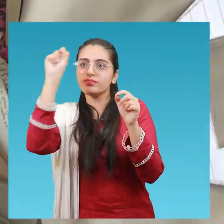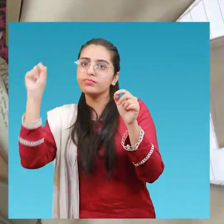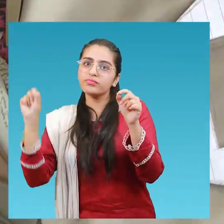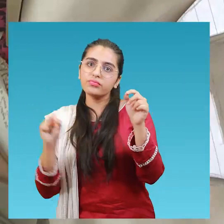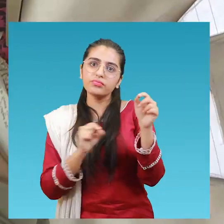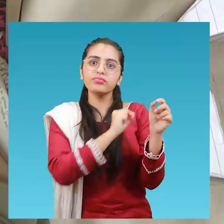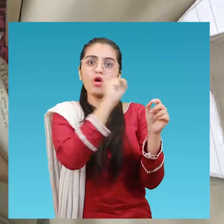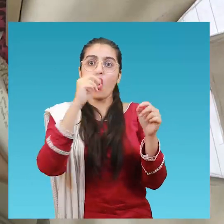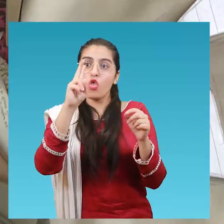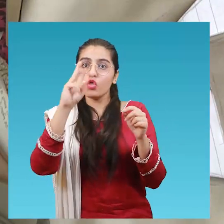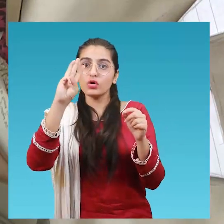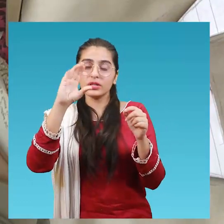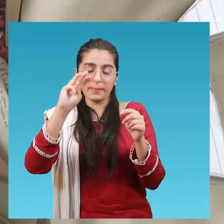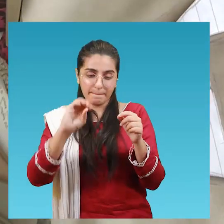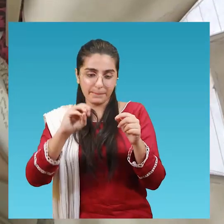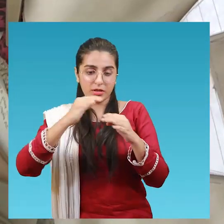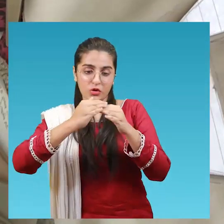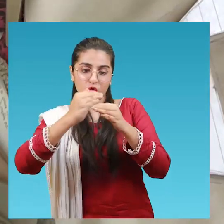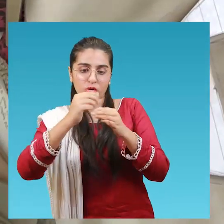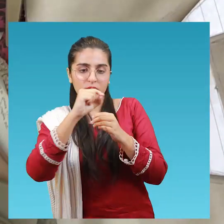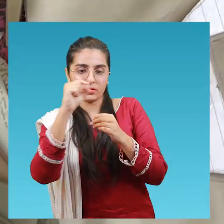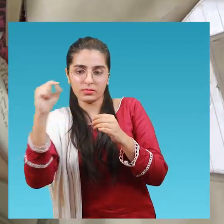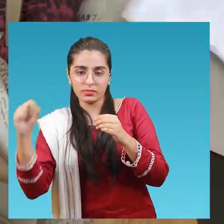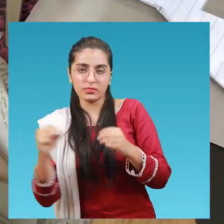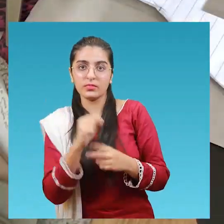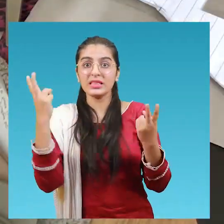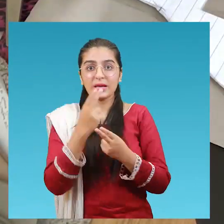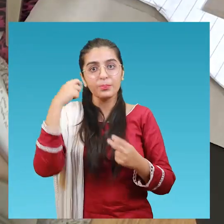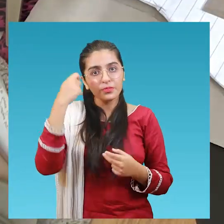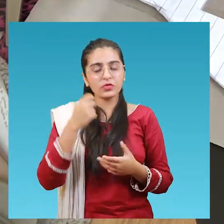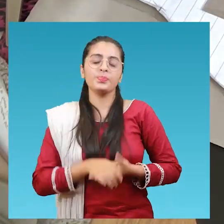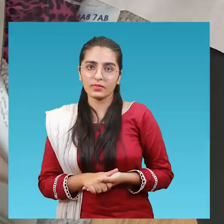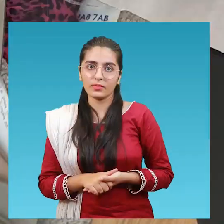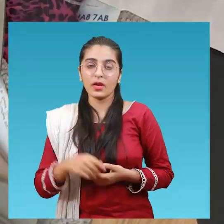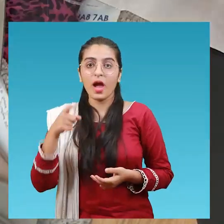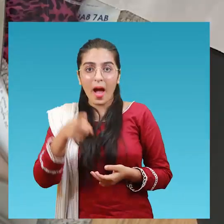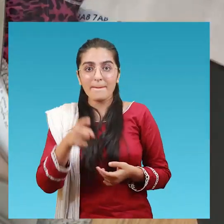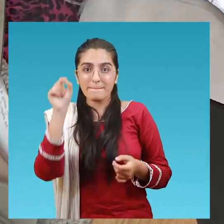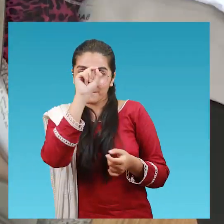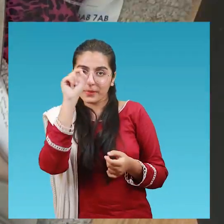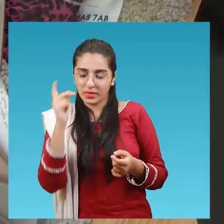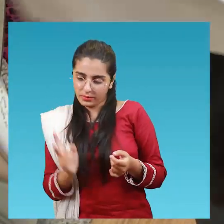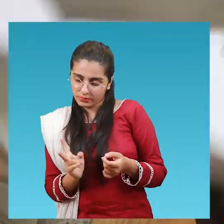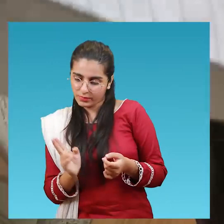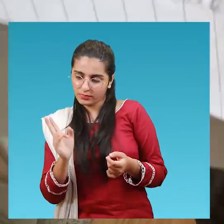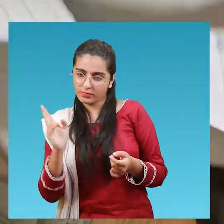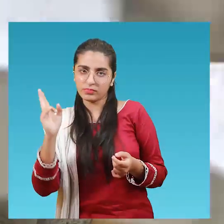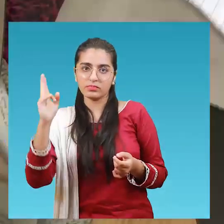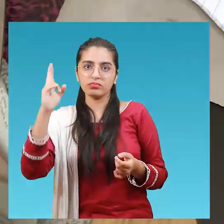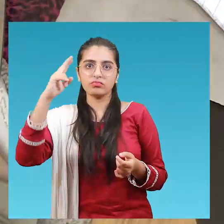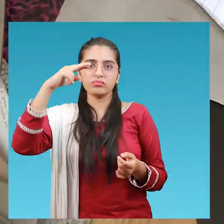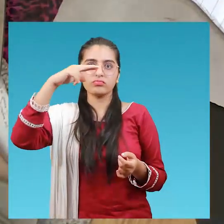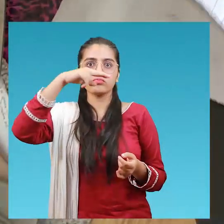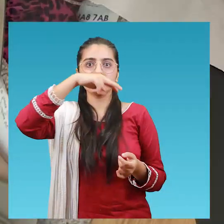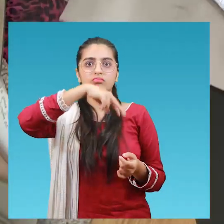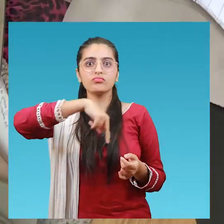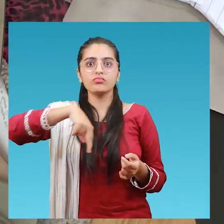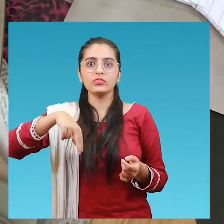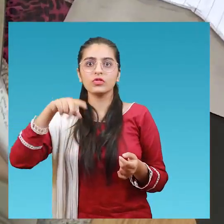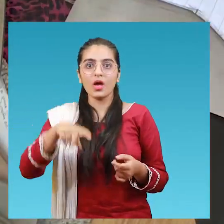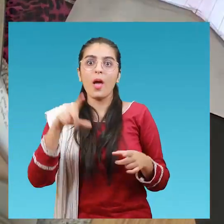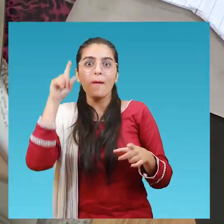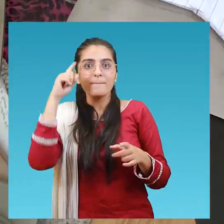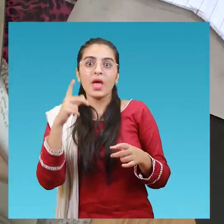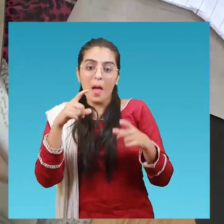mask on the cloth and cut it out. You should have a paper cutout and a cloth cutout of the mask.